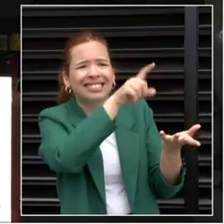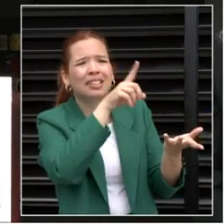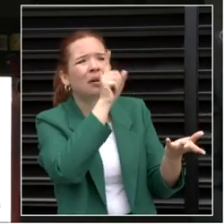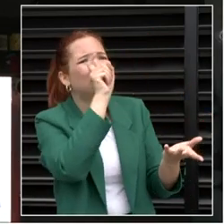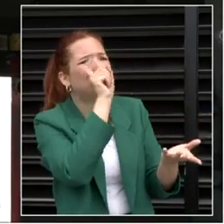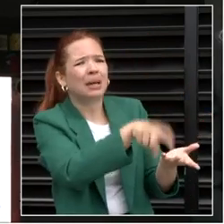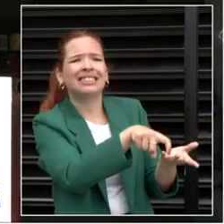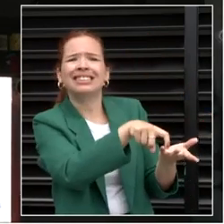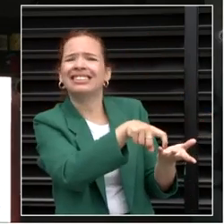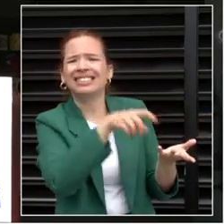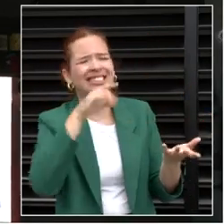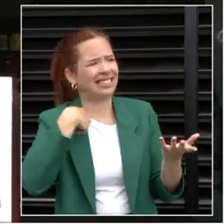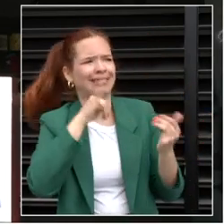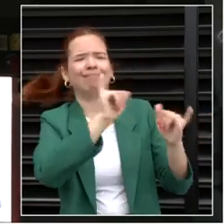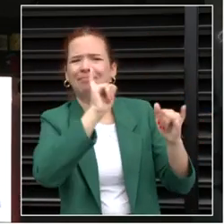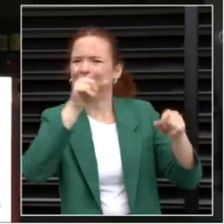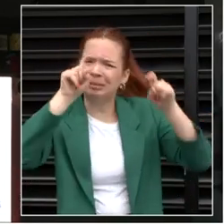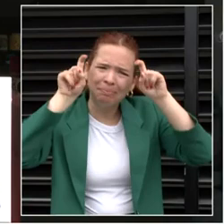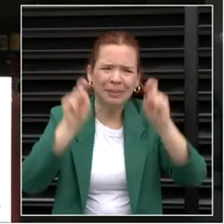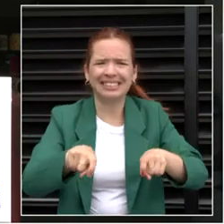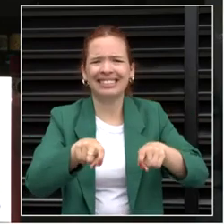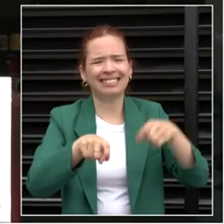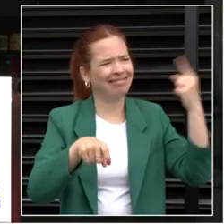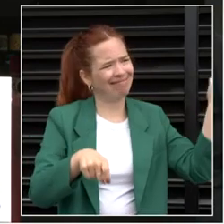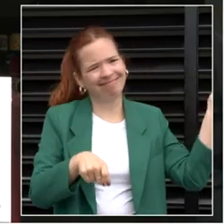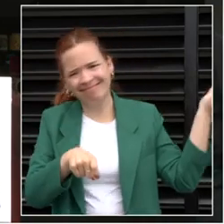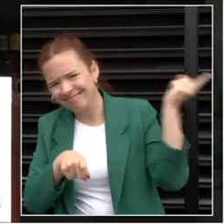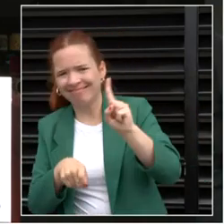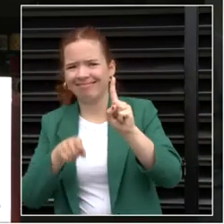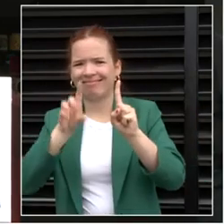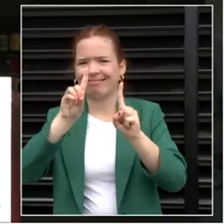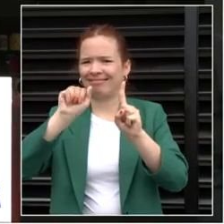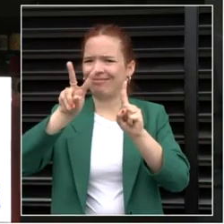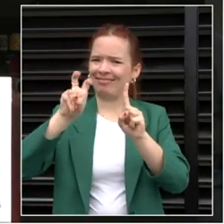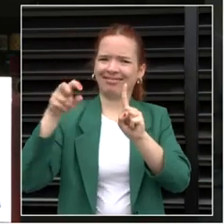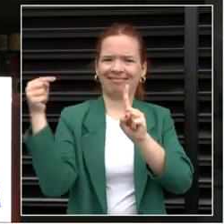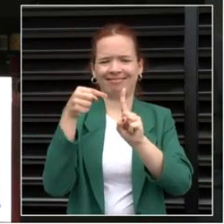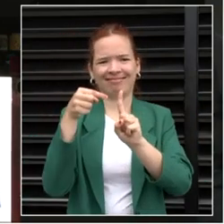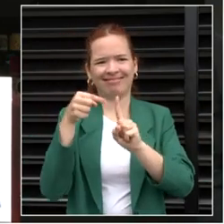our history, someone who plays with us, but I'm not going to mention who that is. But